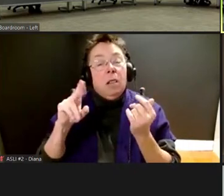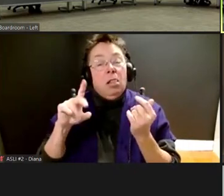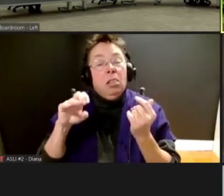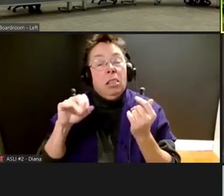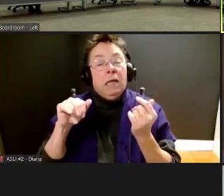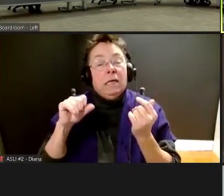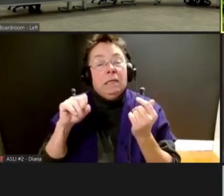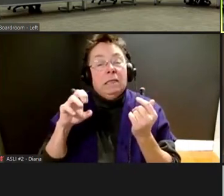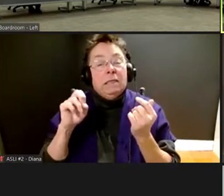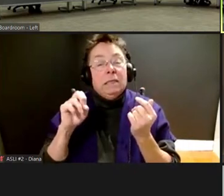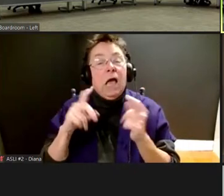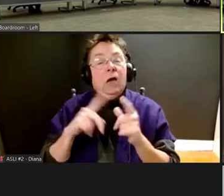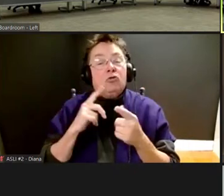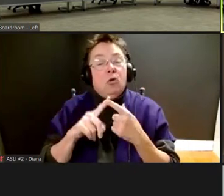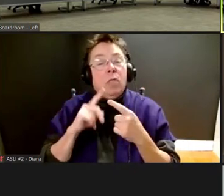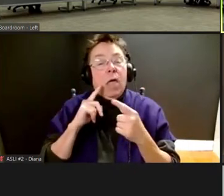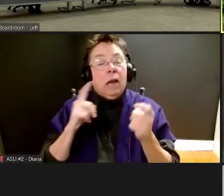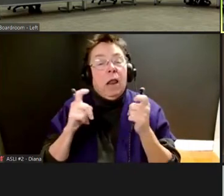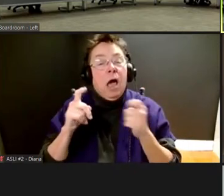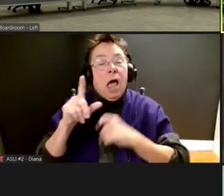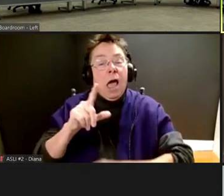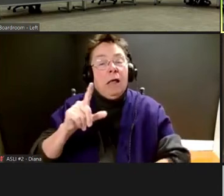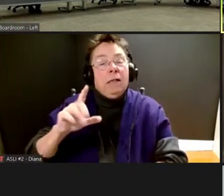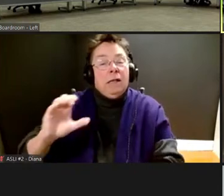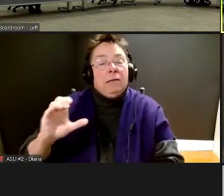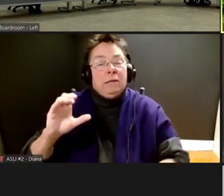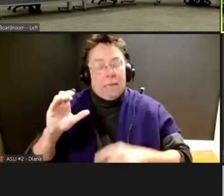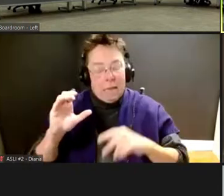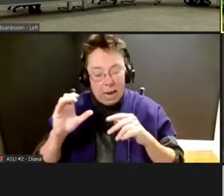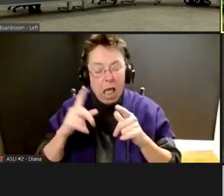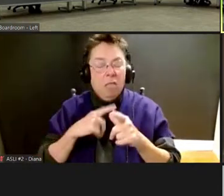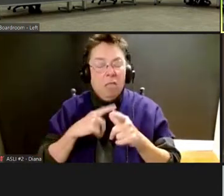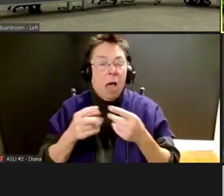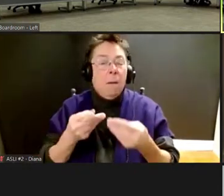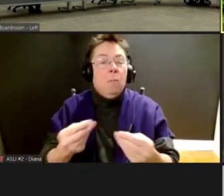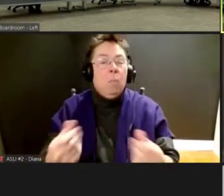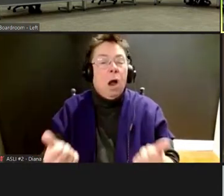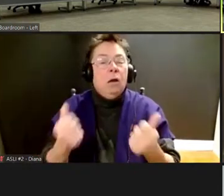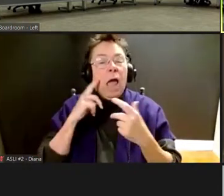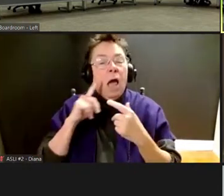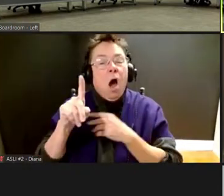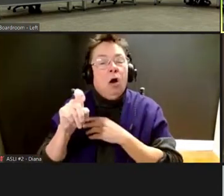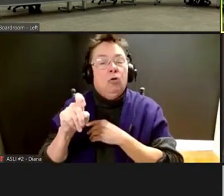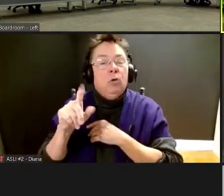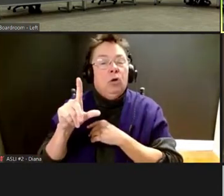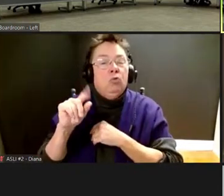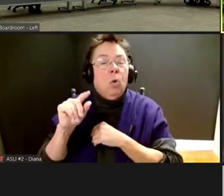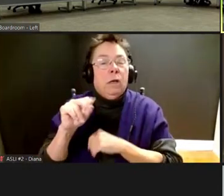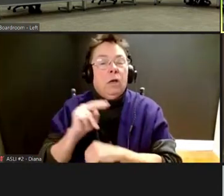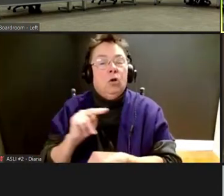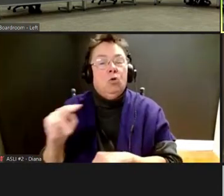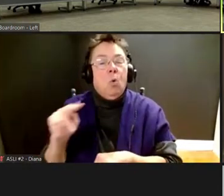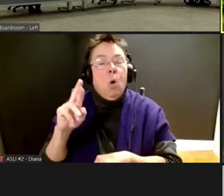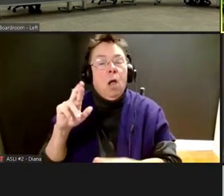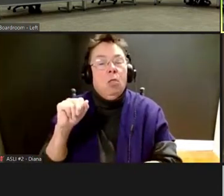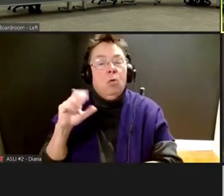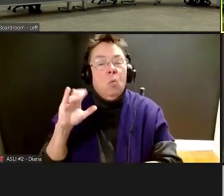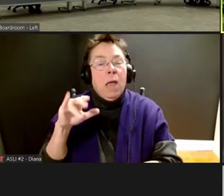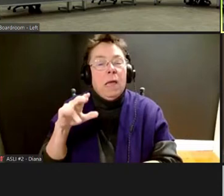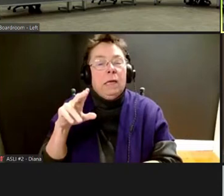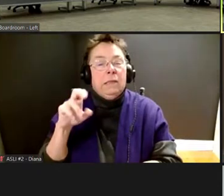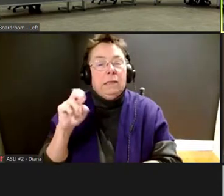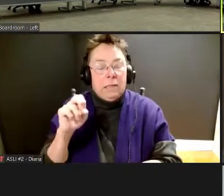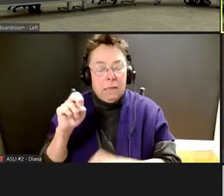RXHST Manager LLC, a portion of property located at 120 North Racine